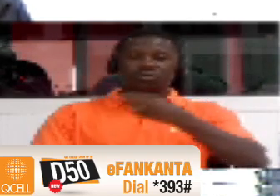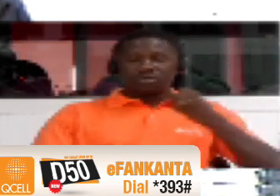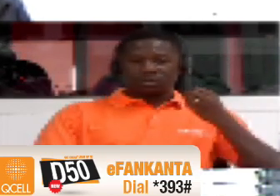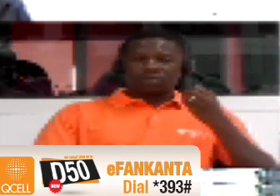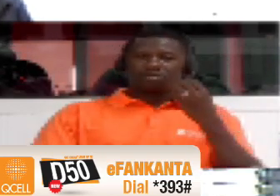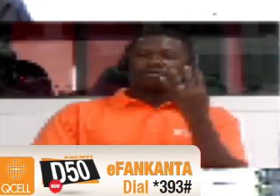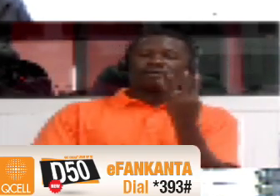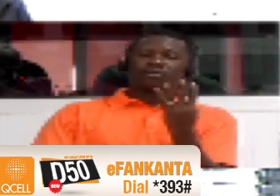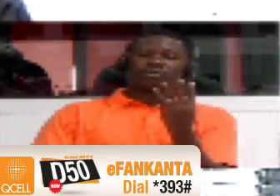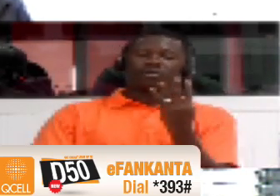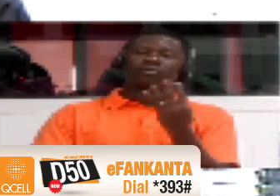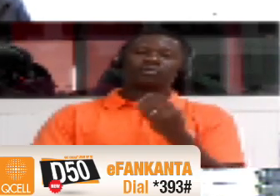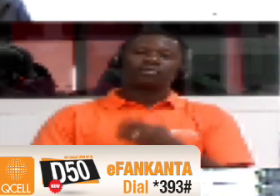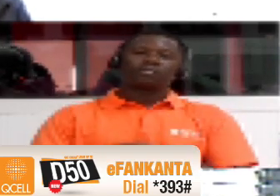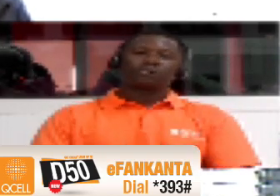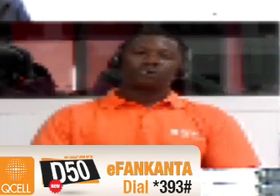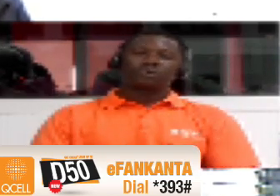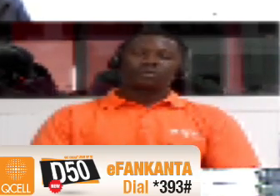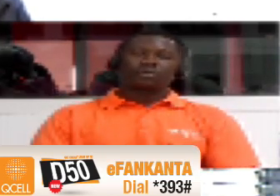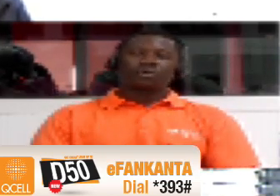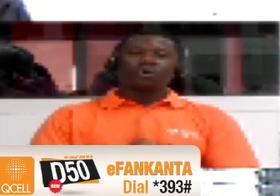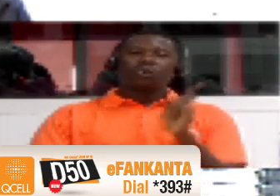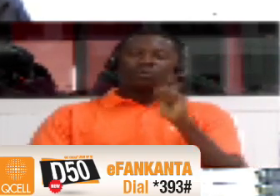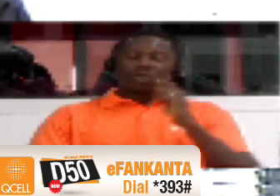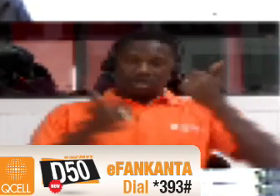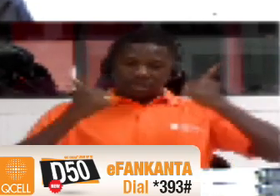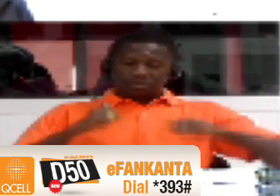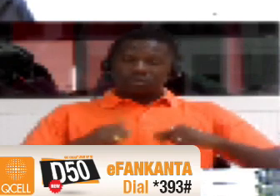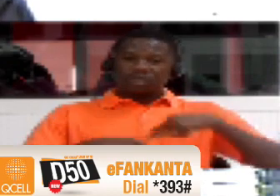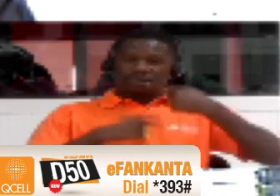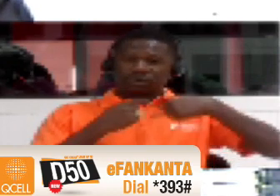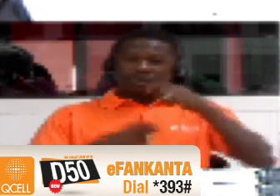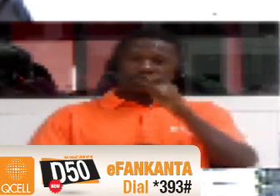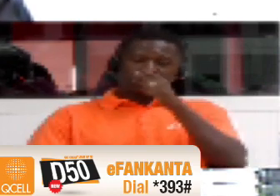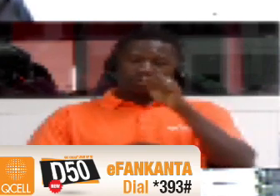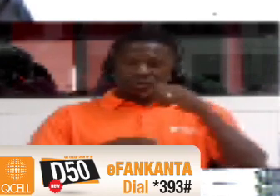December 2004. And what happened after you joined the police in